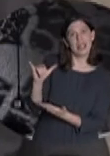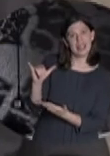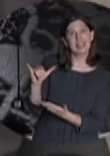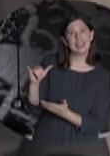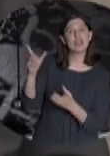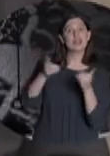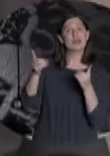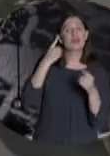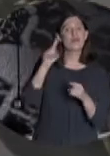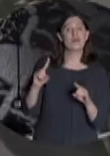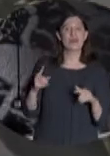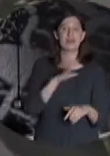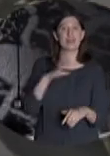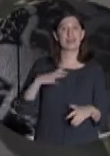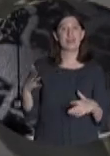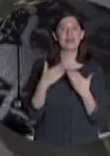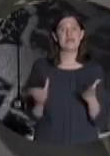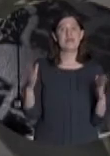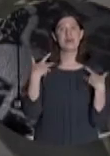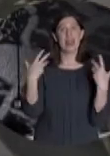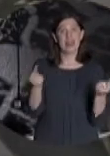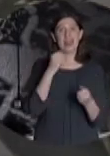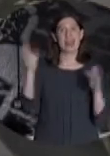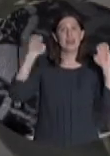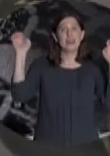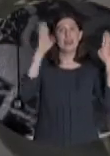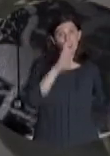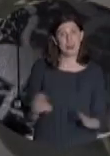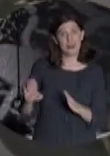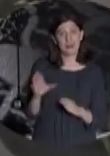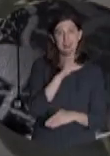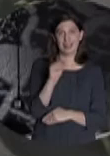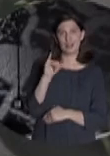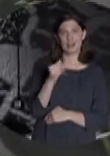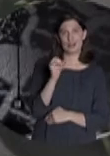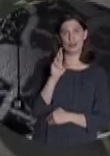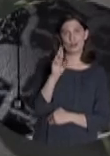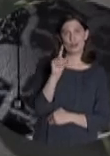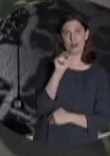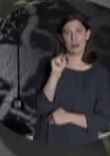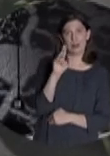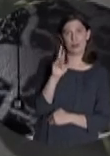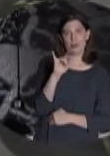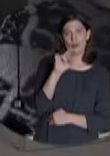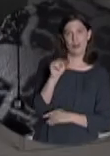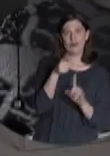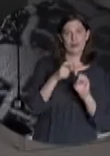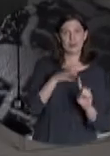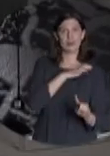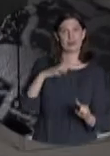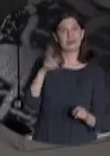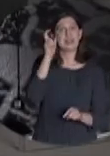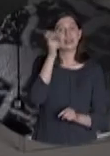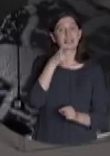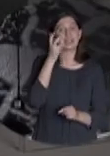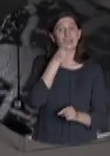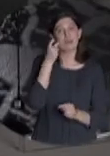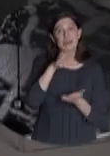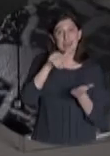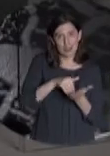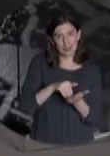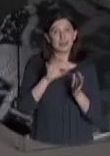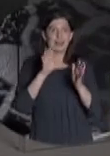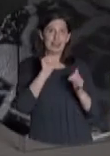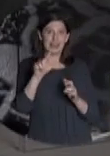Cleveland Department of Public Health's Office of Emergency Preparedness, and Jordan Bryan from the Cleveland Hearing and Speech Center is our American Sign Language